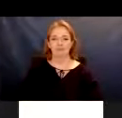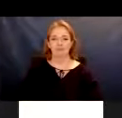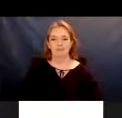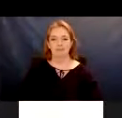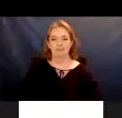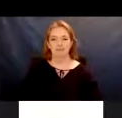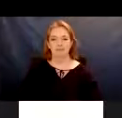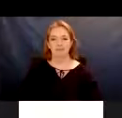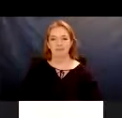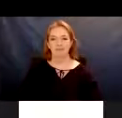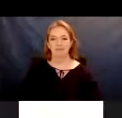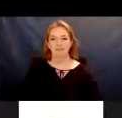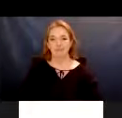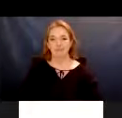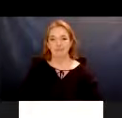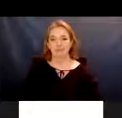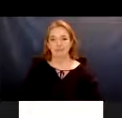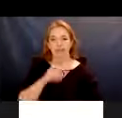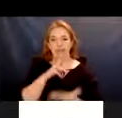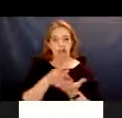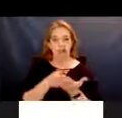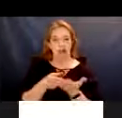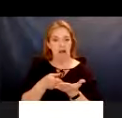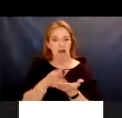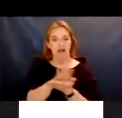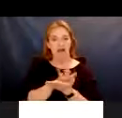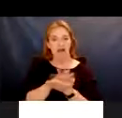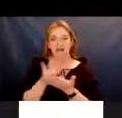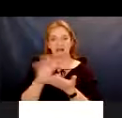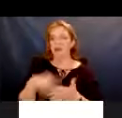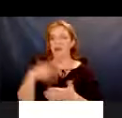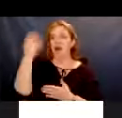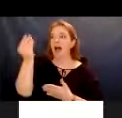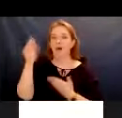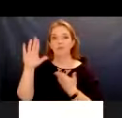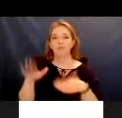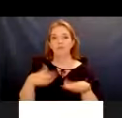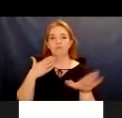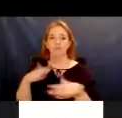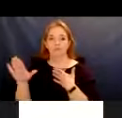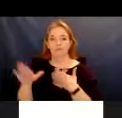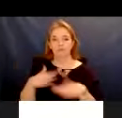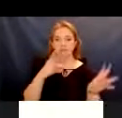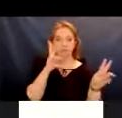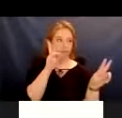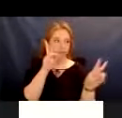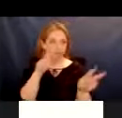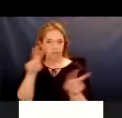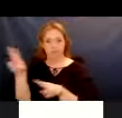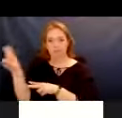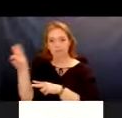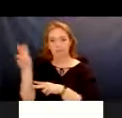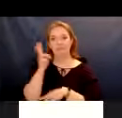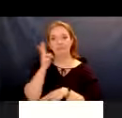it's nice to get out on foot and see a place, and see things that